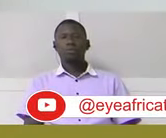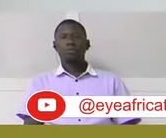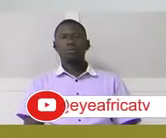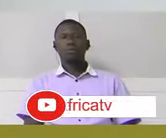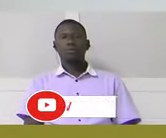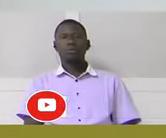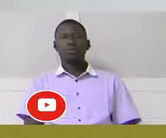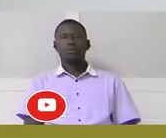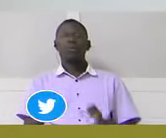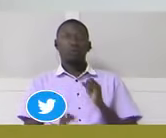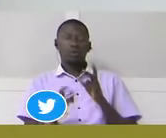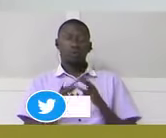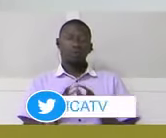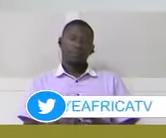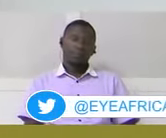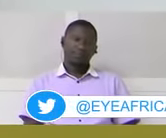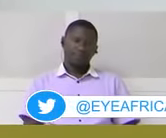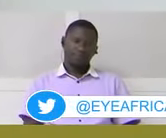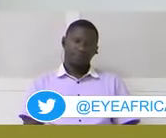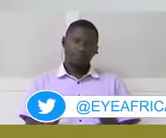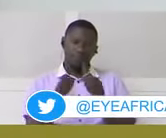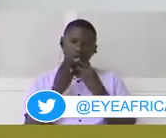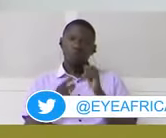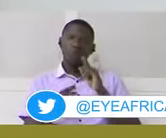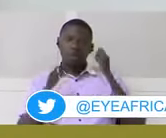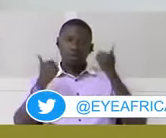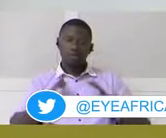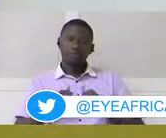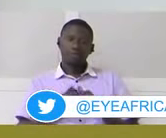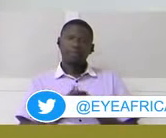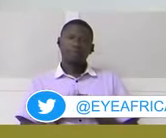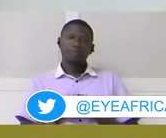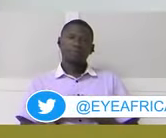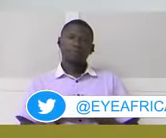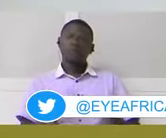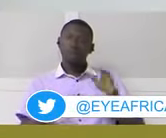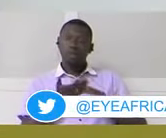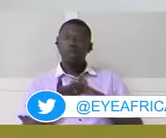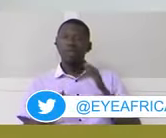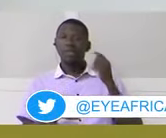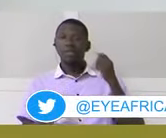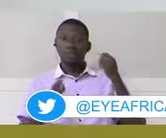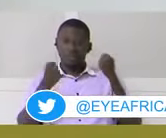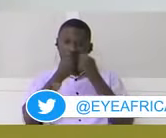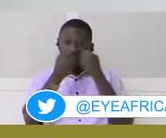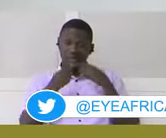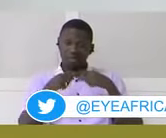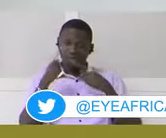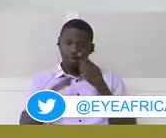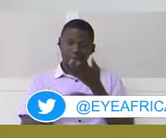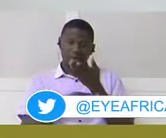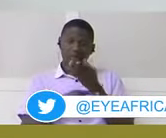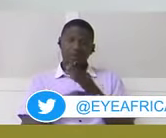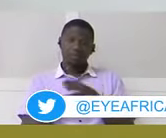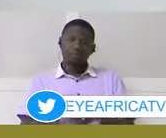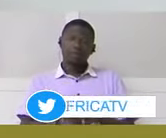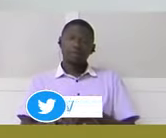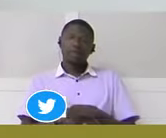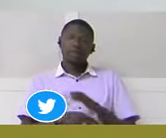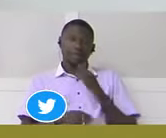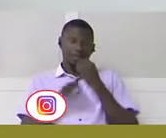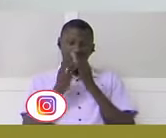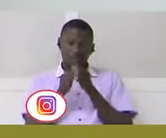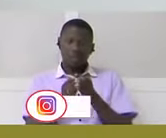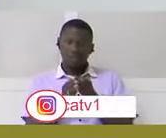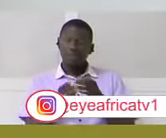Tell us what happened. On that particular incident? Yes, please. I said the accident happened